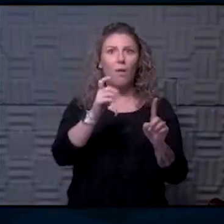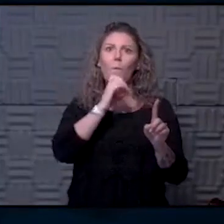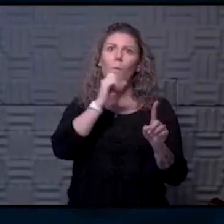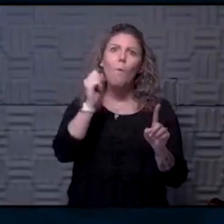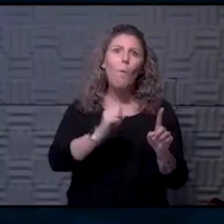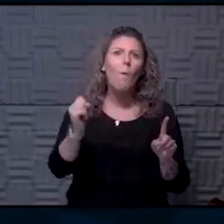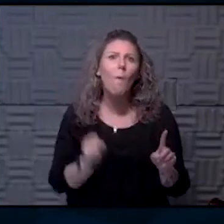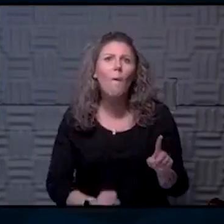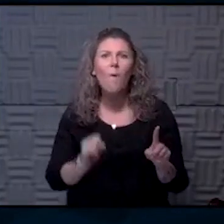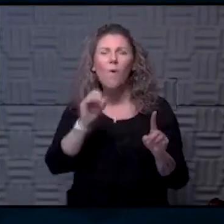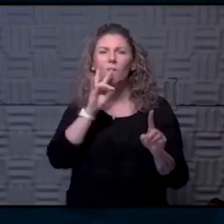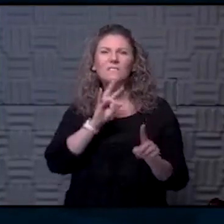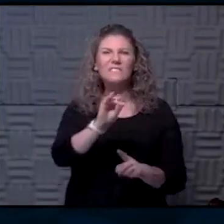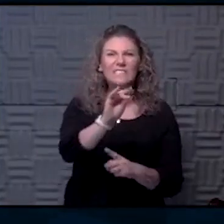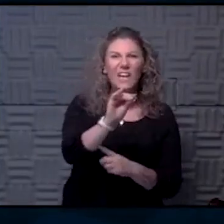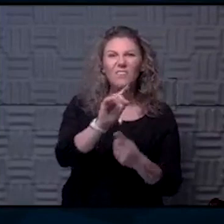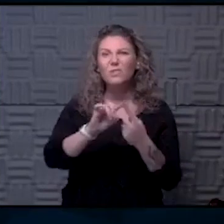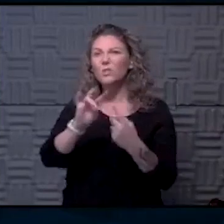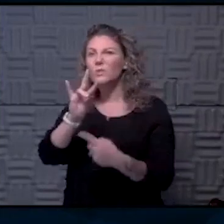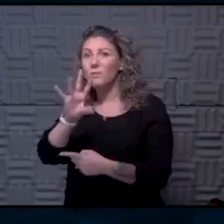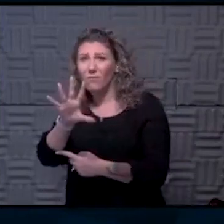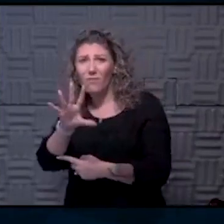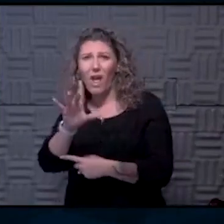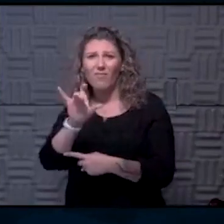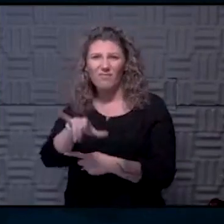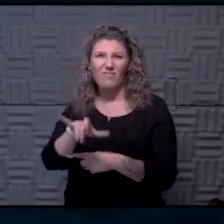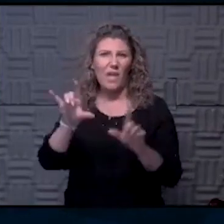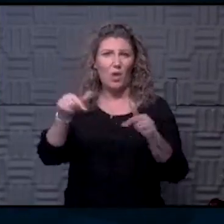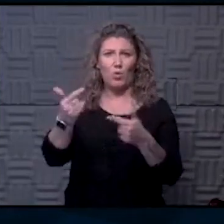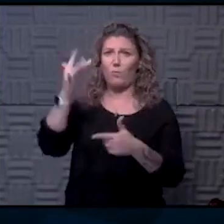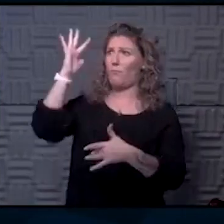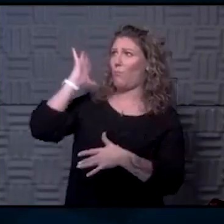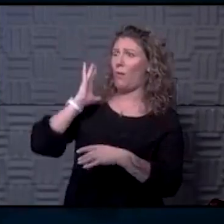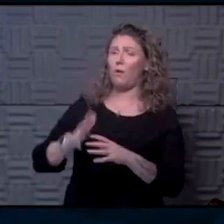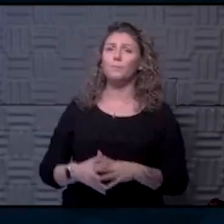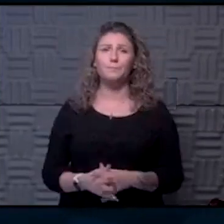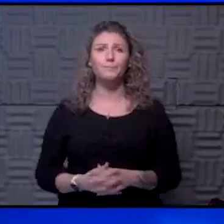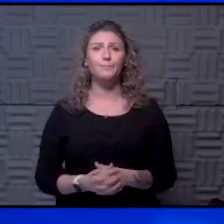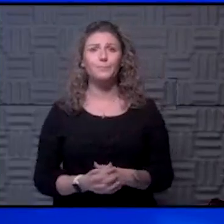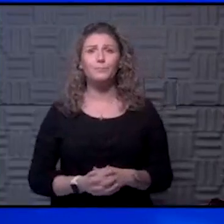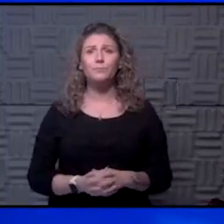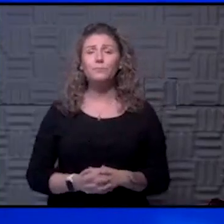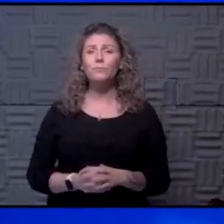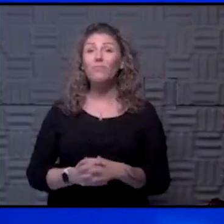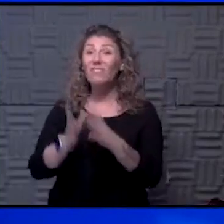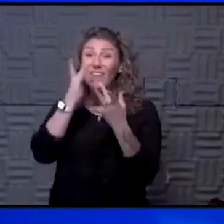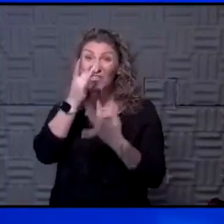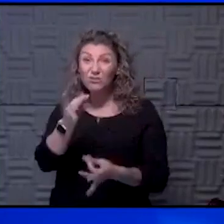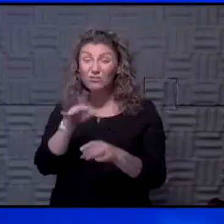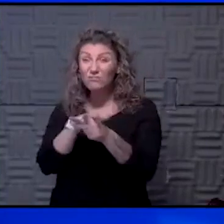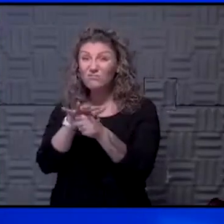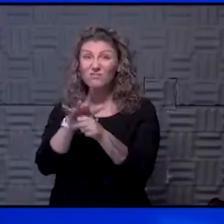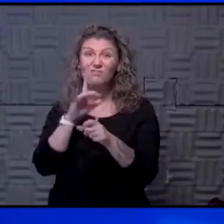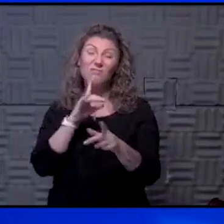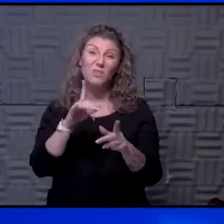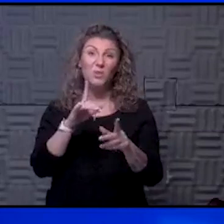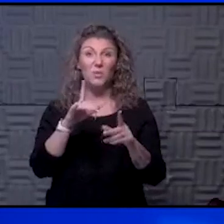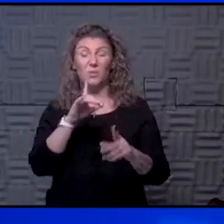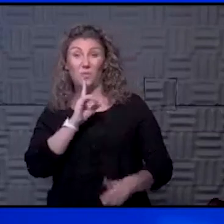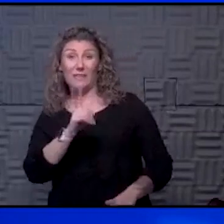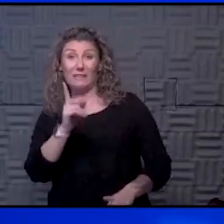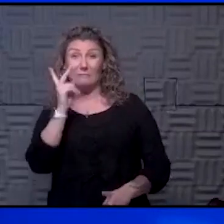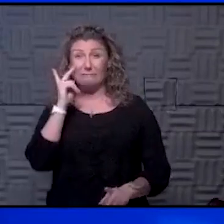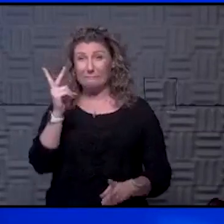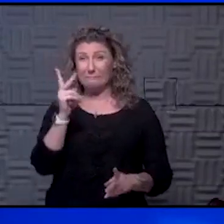70 or 75-year-old age groups that we saw before. Interestingly enough, anecdotally, we have seen